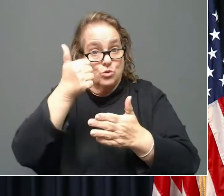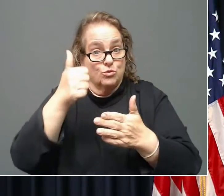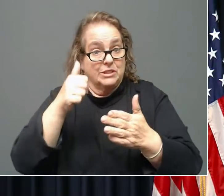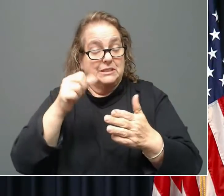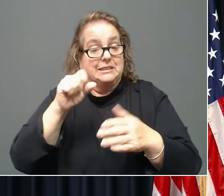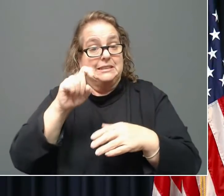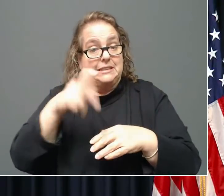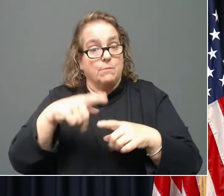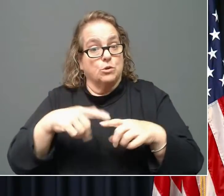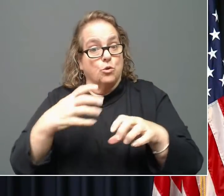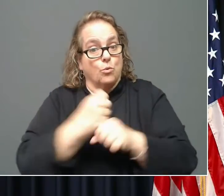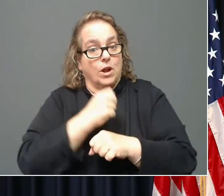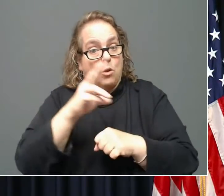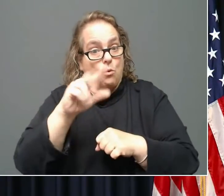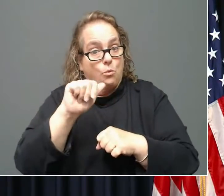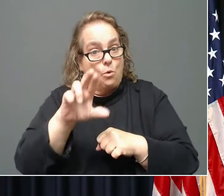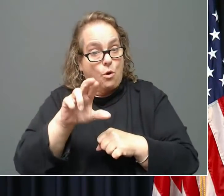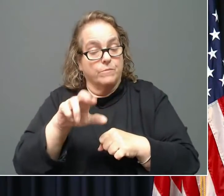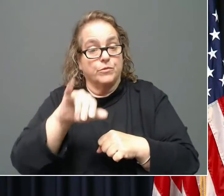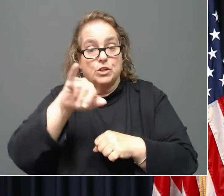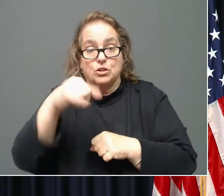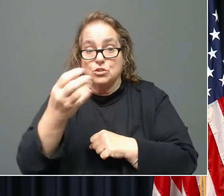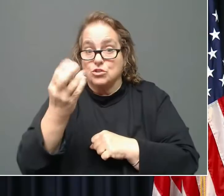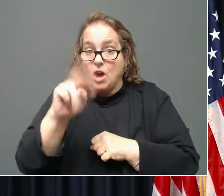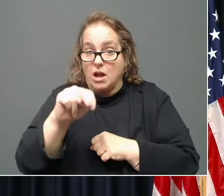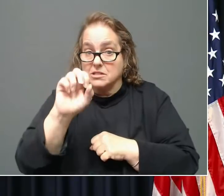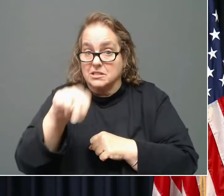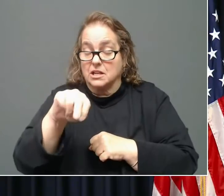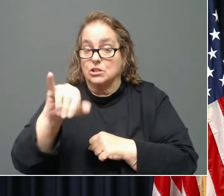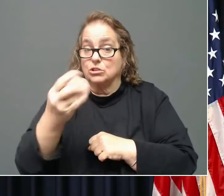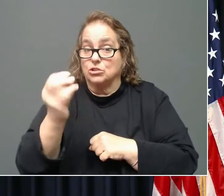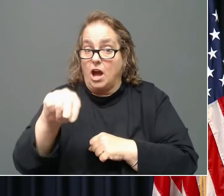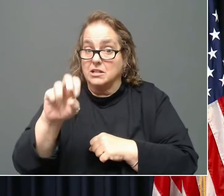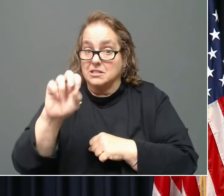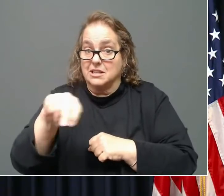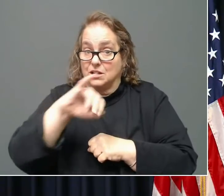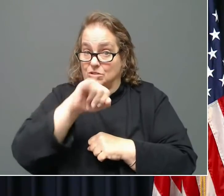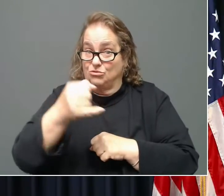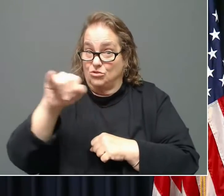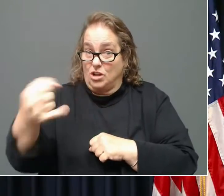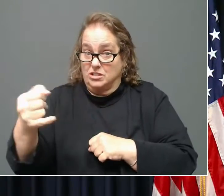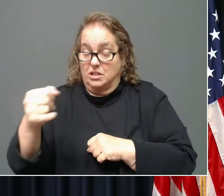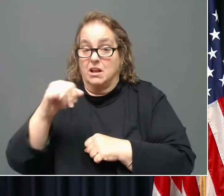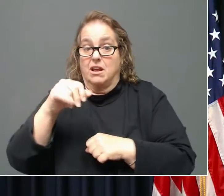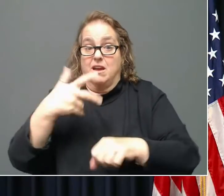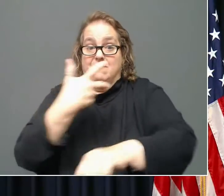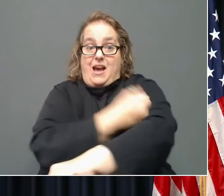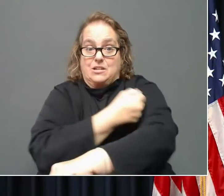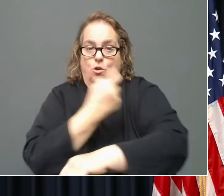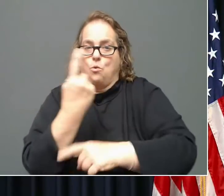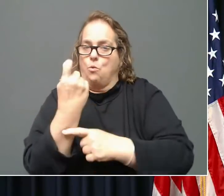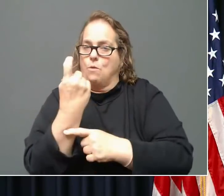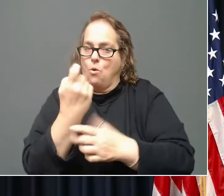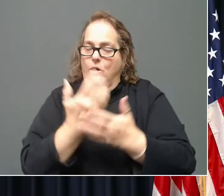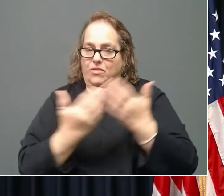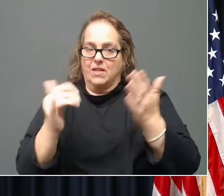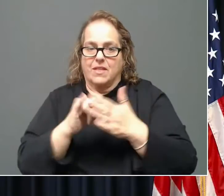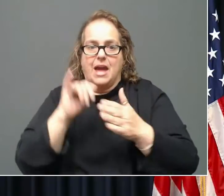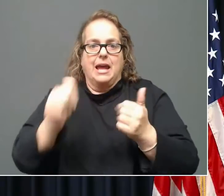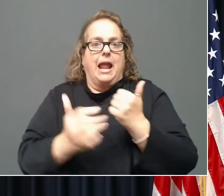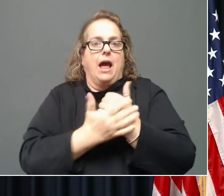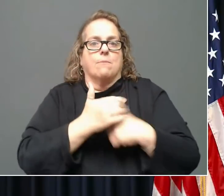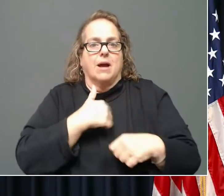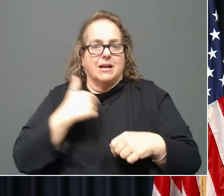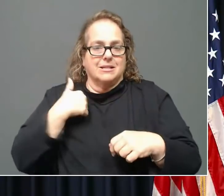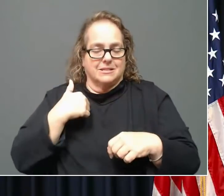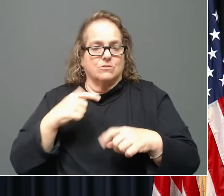COVID-19. The Johnson & Johnson vaccine is one more tool to help us defeat this virus and to save lives. Like